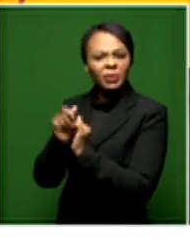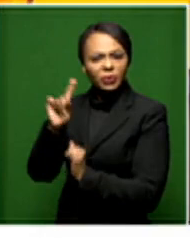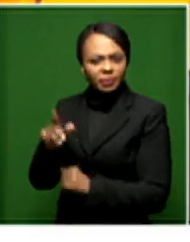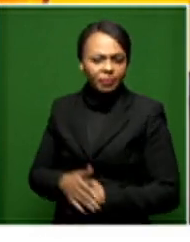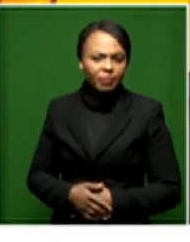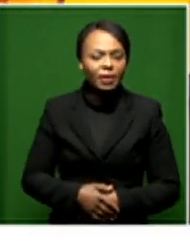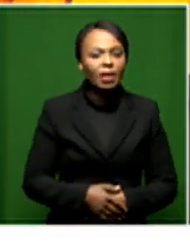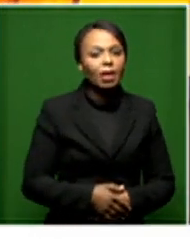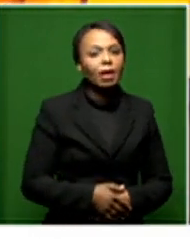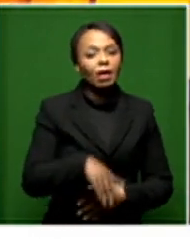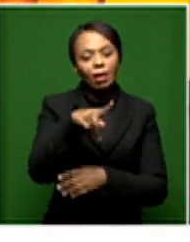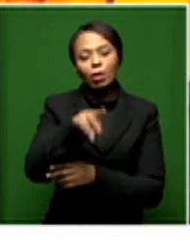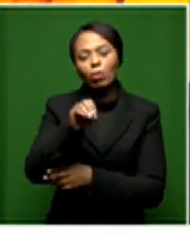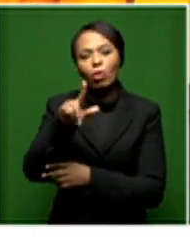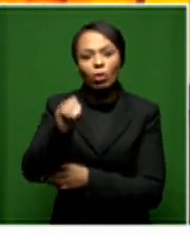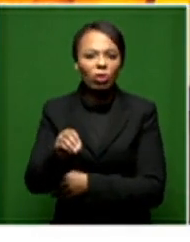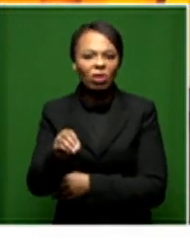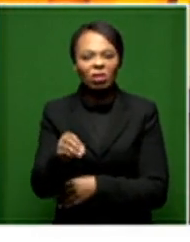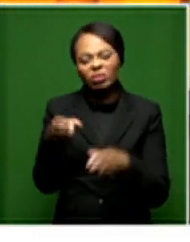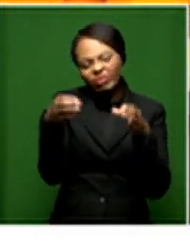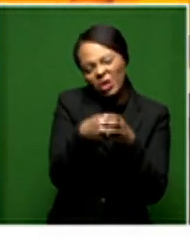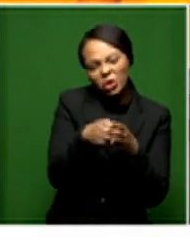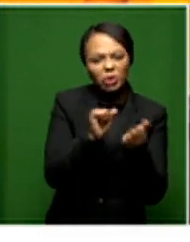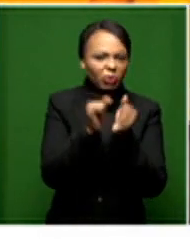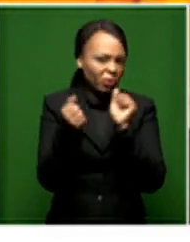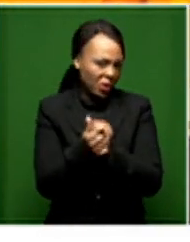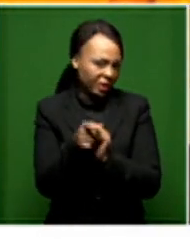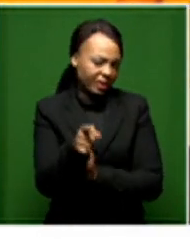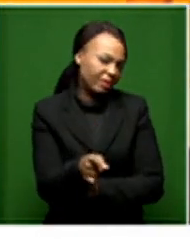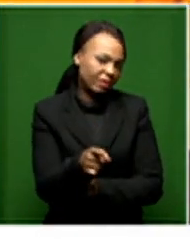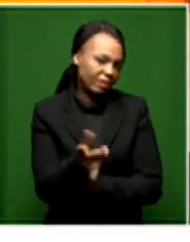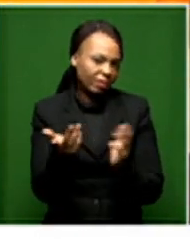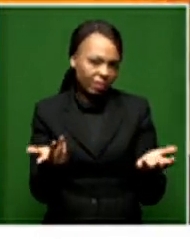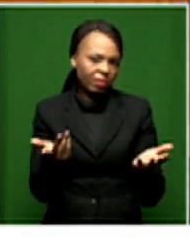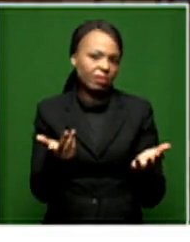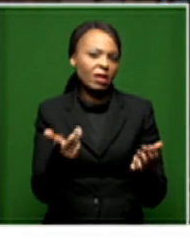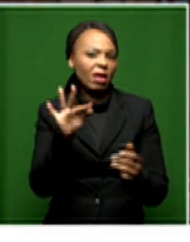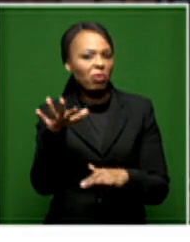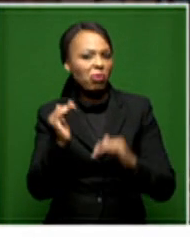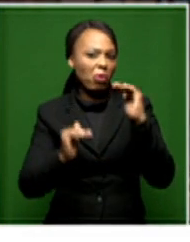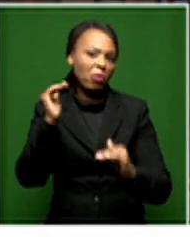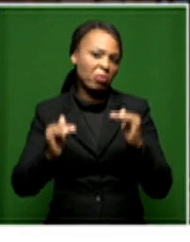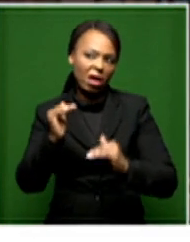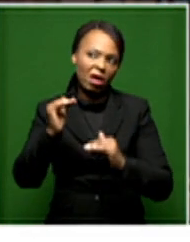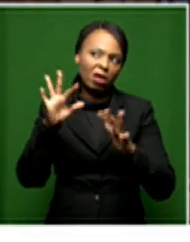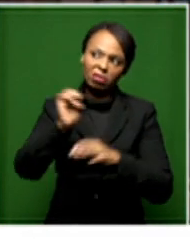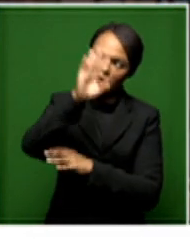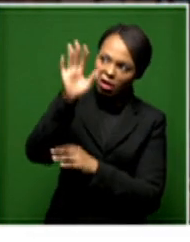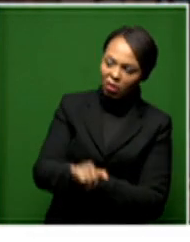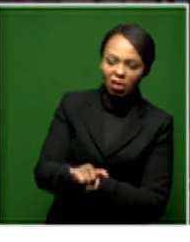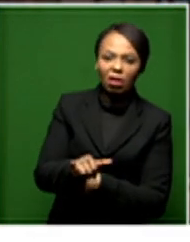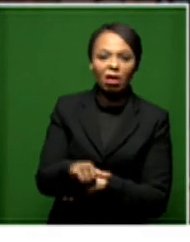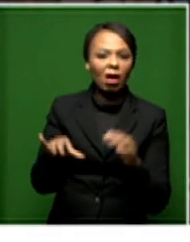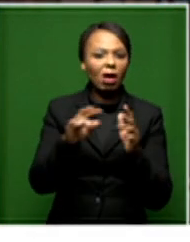Polo is a very small sport relative to other sports in South Africa and across the world. And it is quite